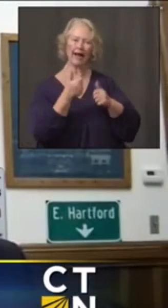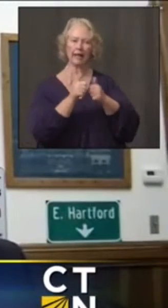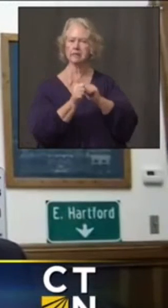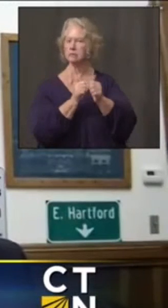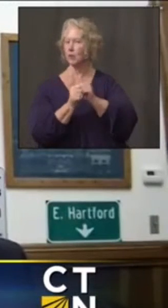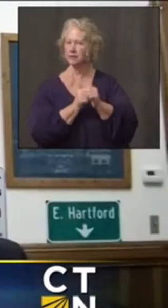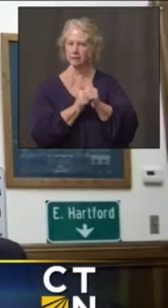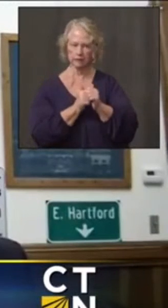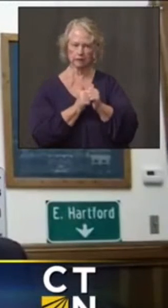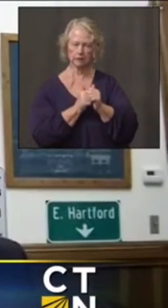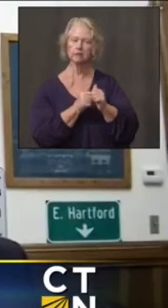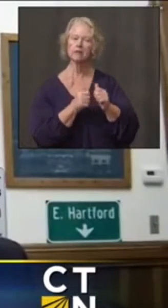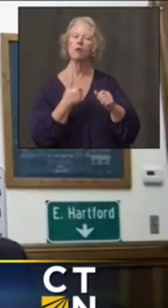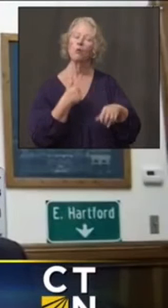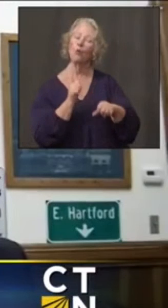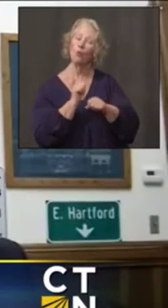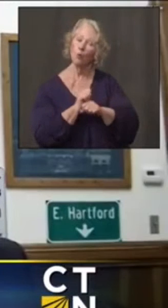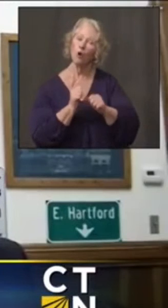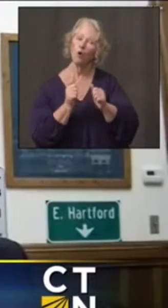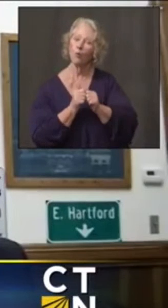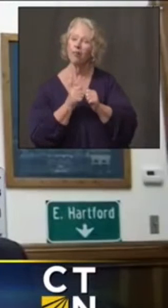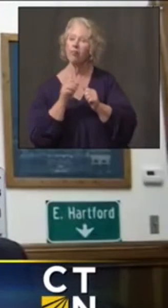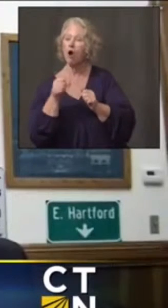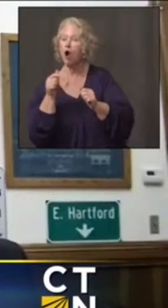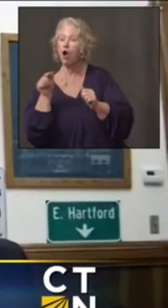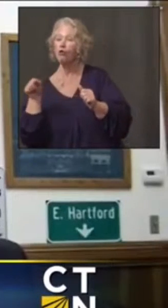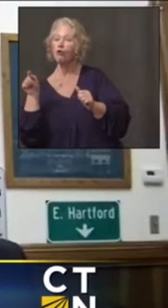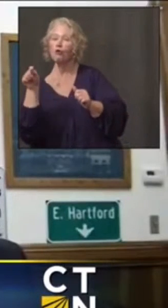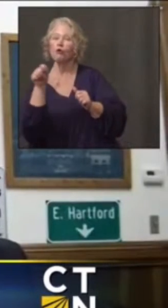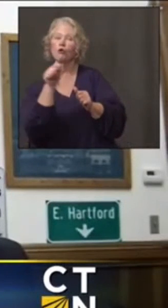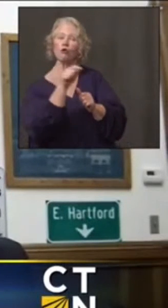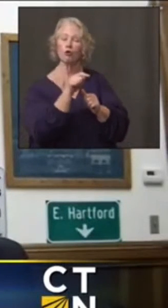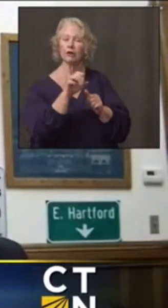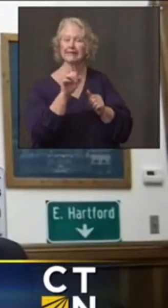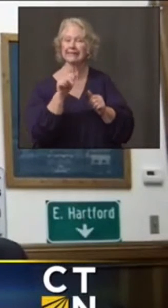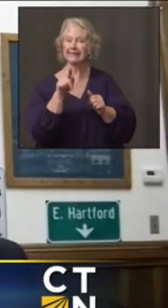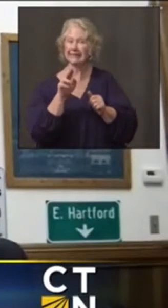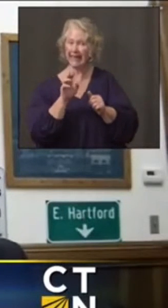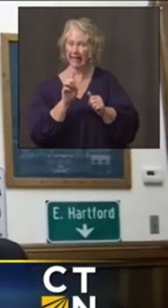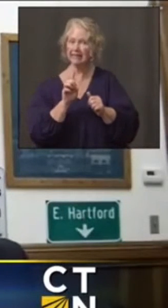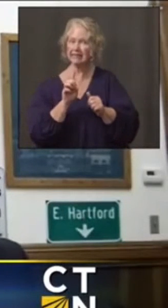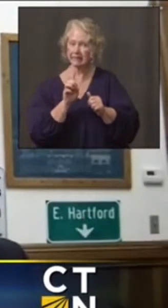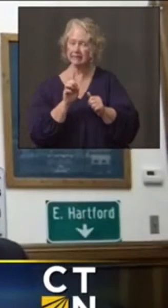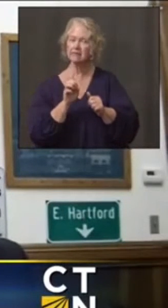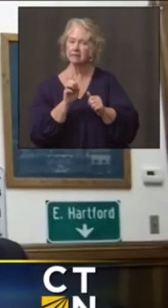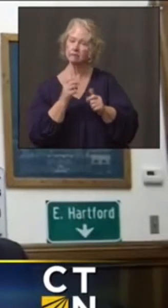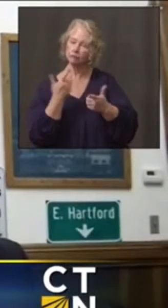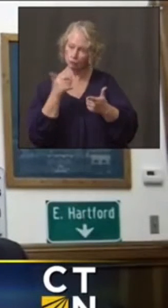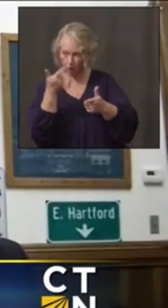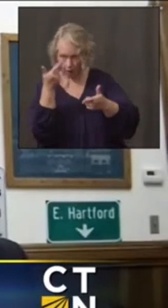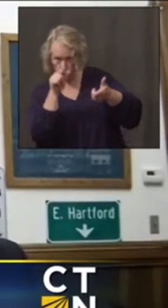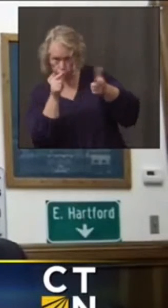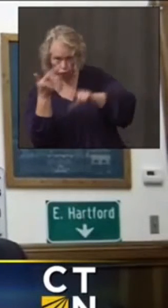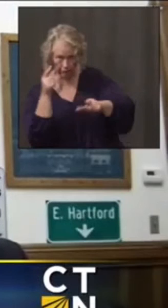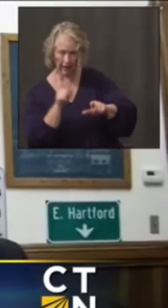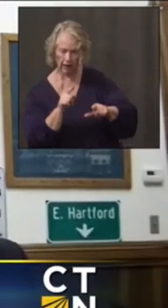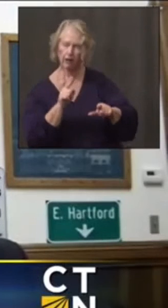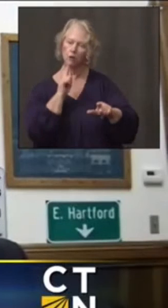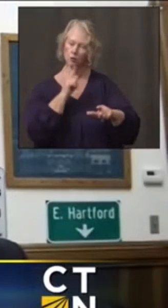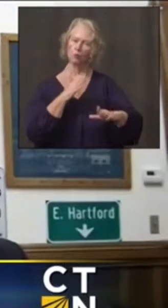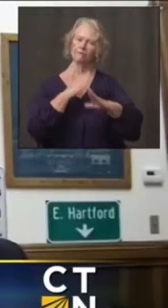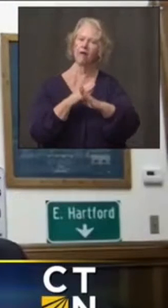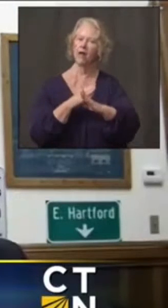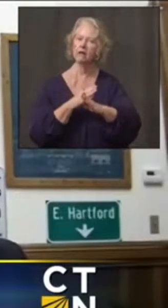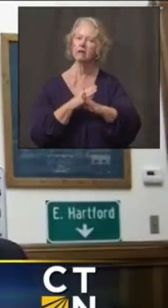are working with more regional states as it deals with other related collaborations to stop this type of travel for